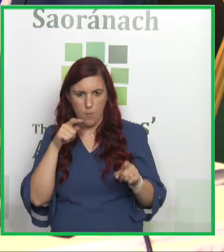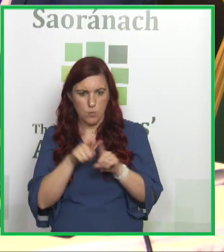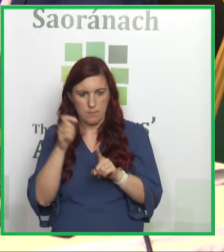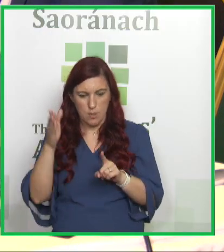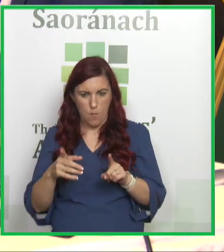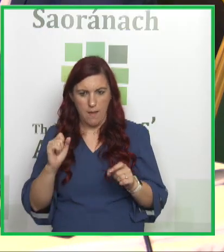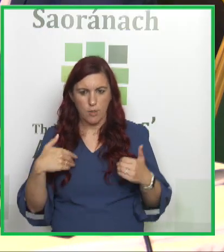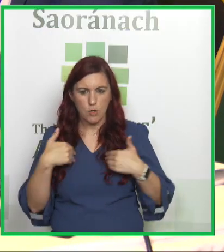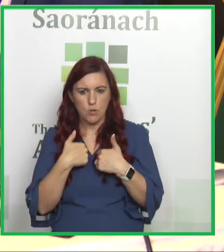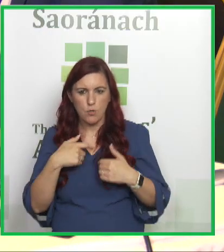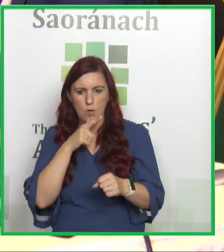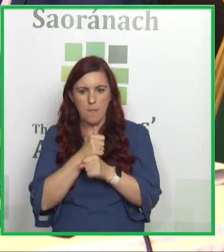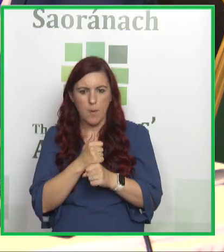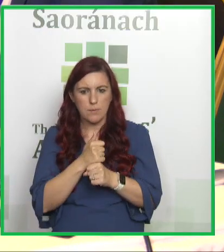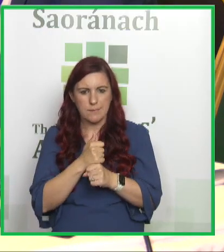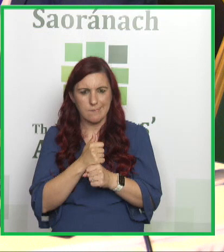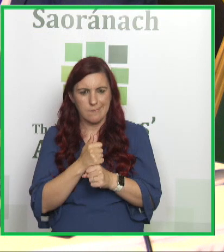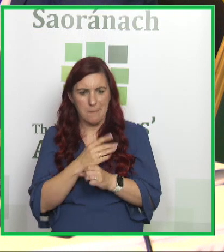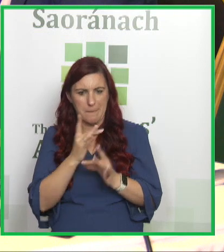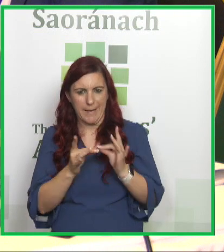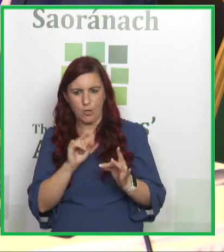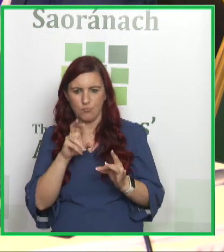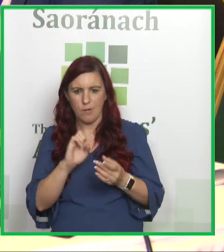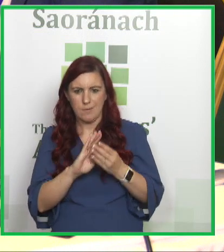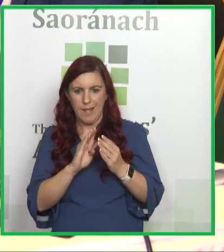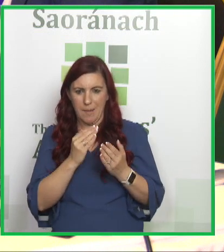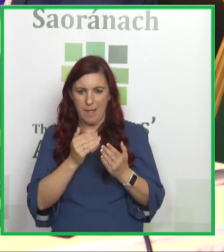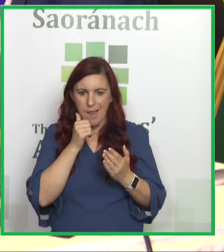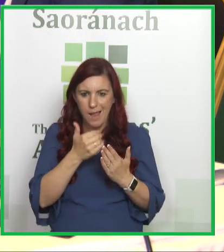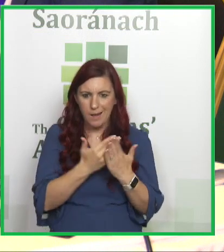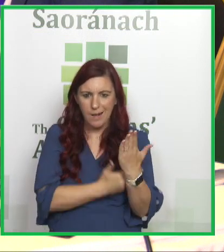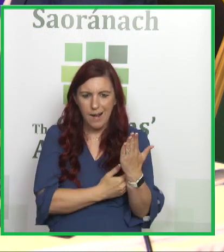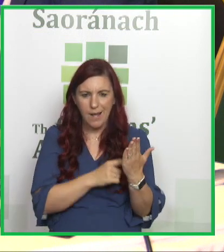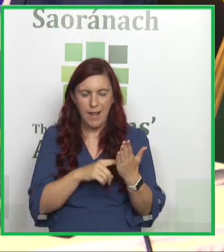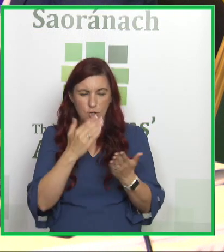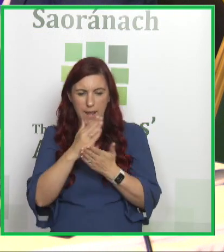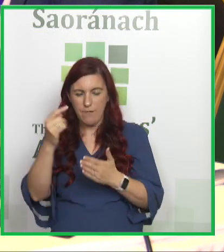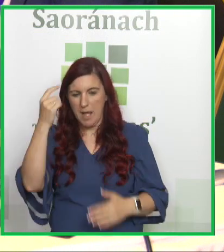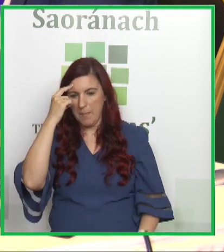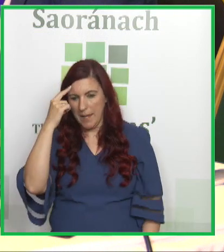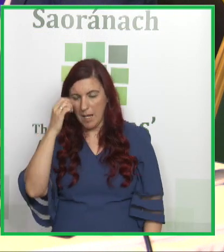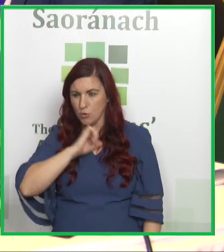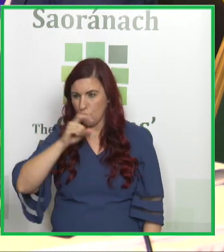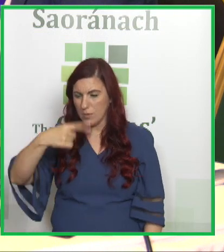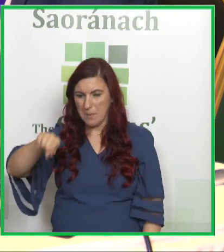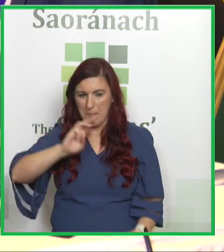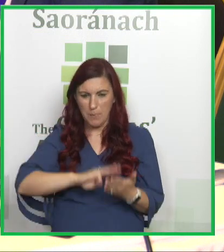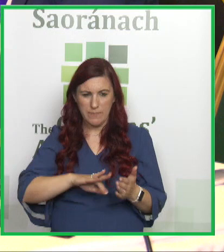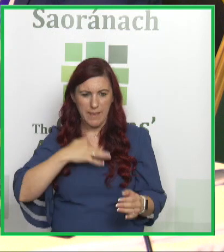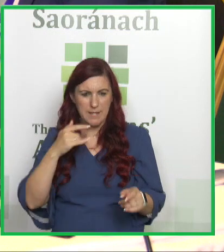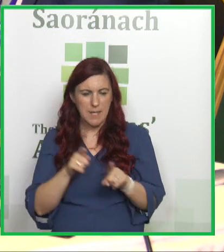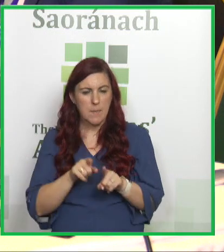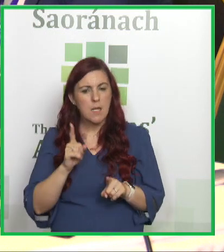around legalisation. Can I just clarify, because it's hanging in my head, and I'm sure in many of the members,